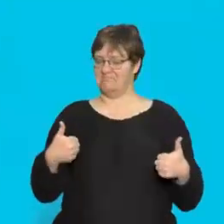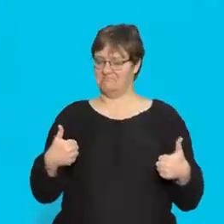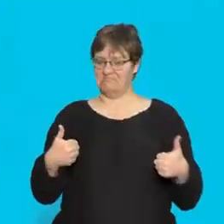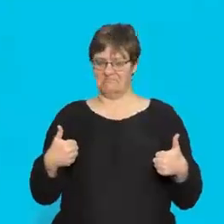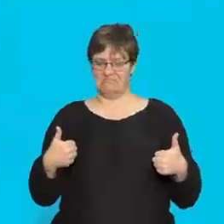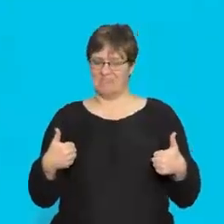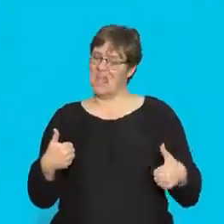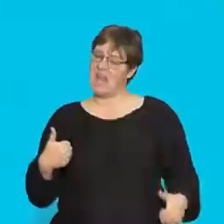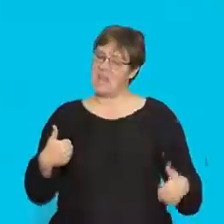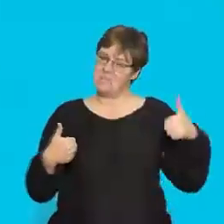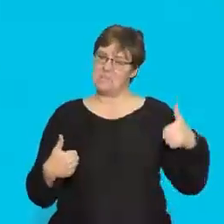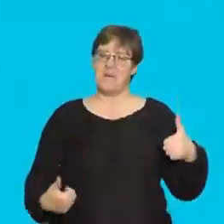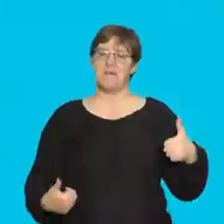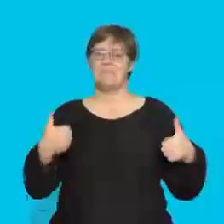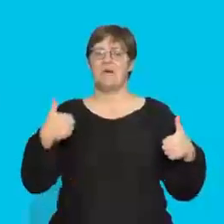a thumbs up